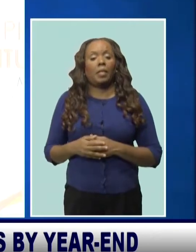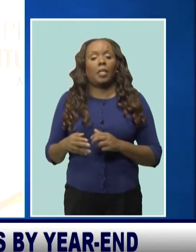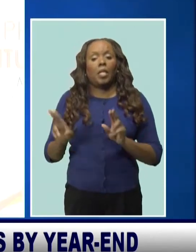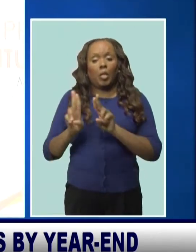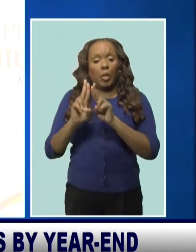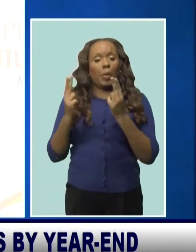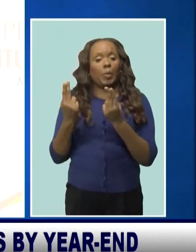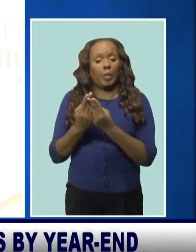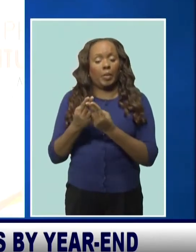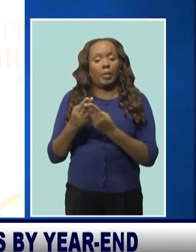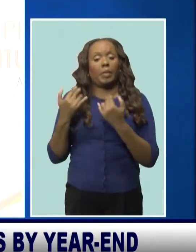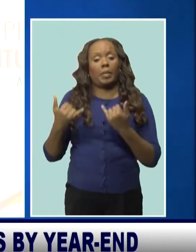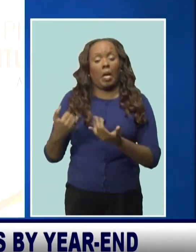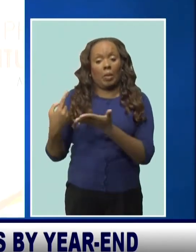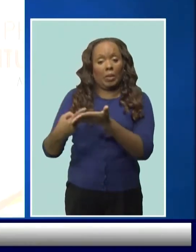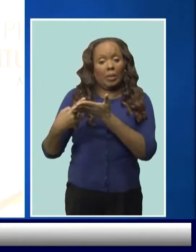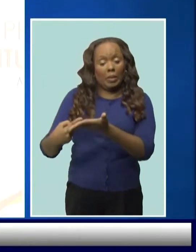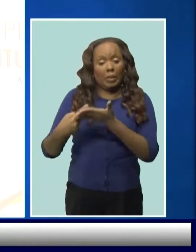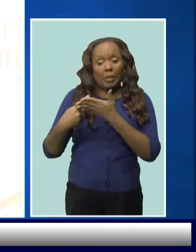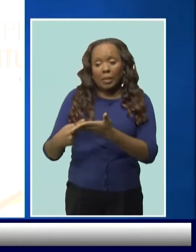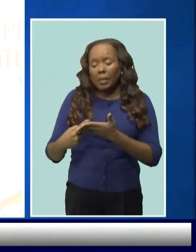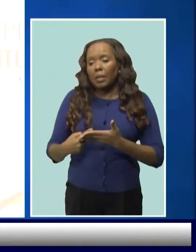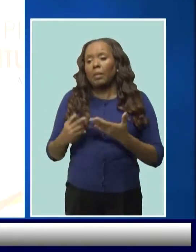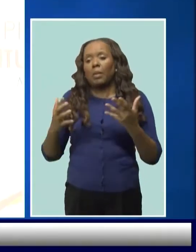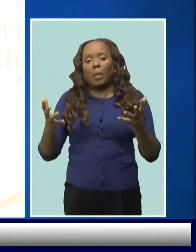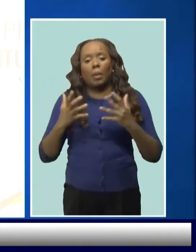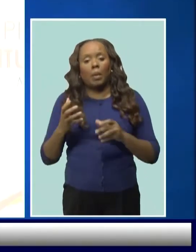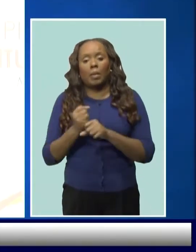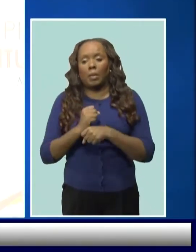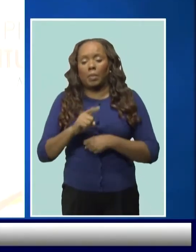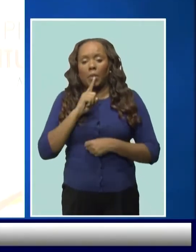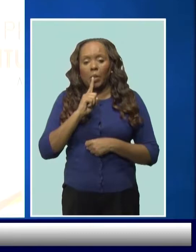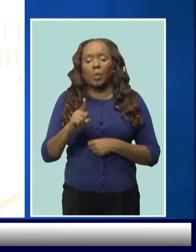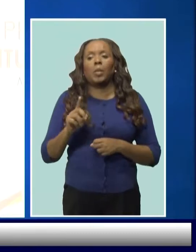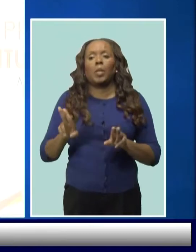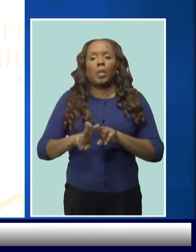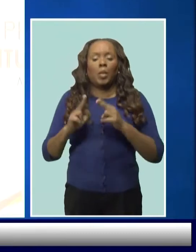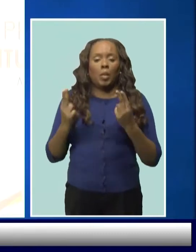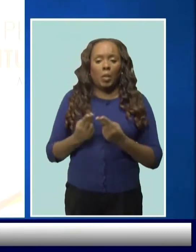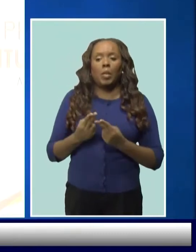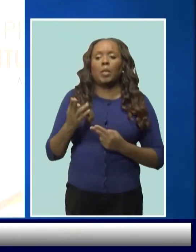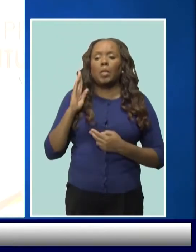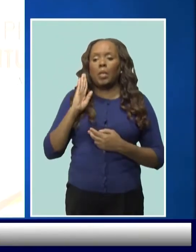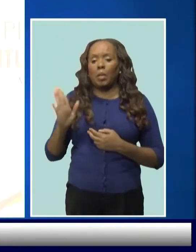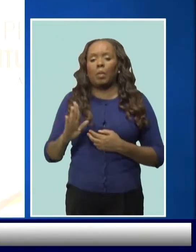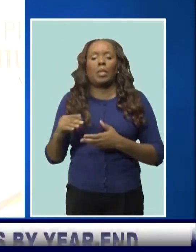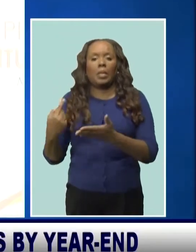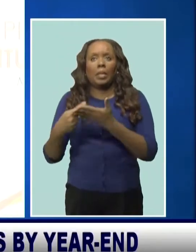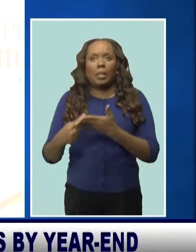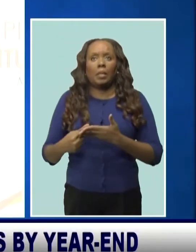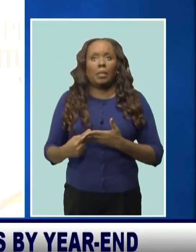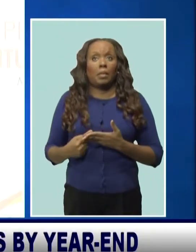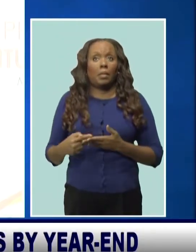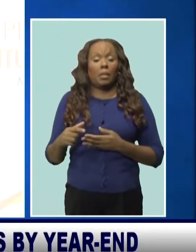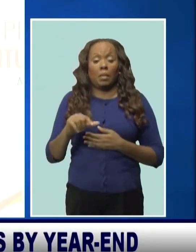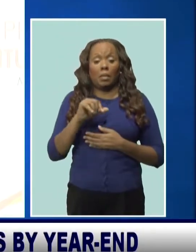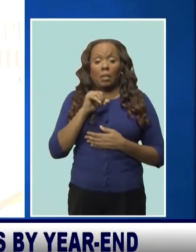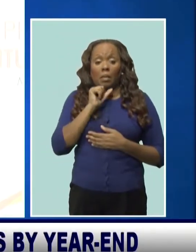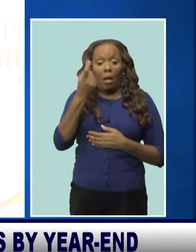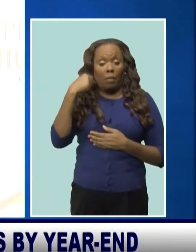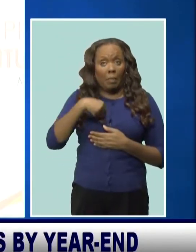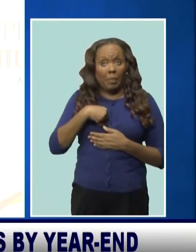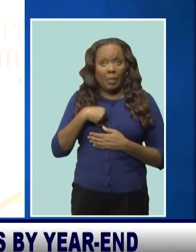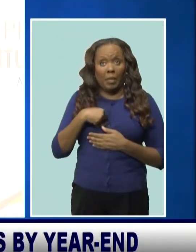to make sure that we do it in accordance with what the unions want, but to be able to, not for me, not for the BLP, but